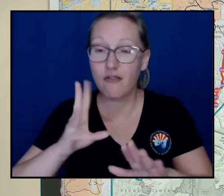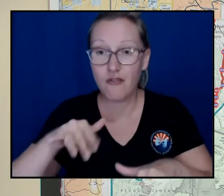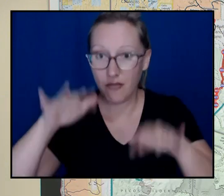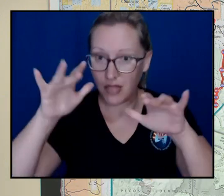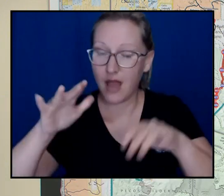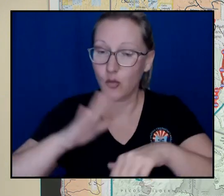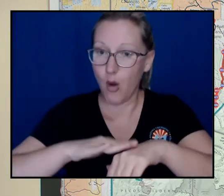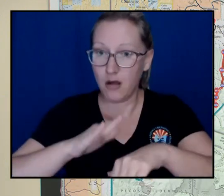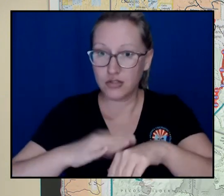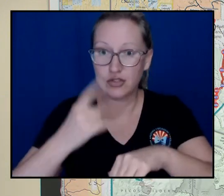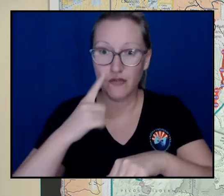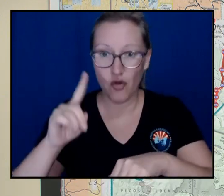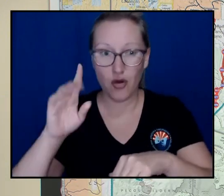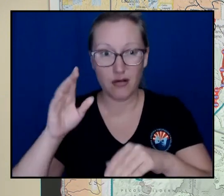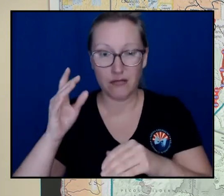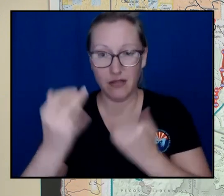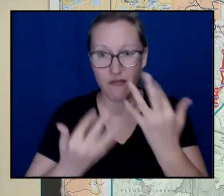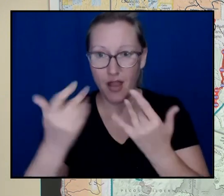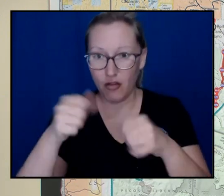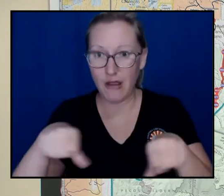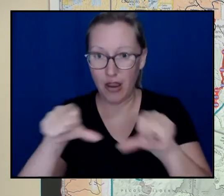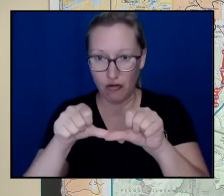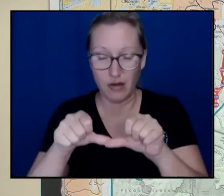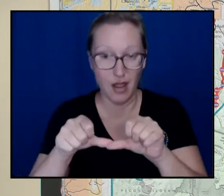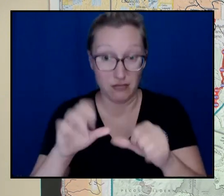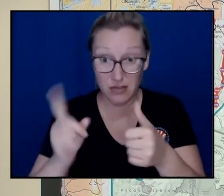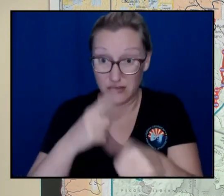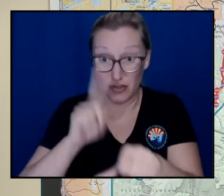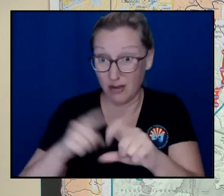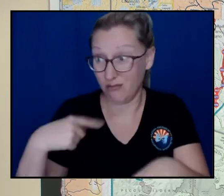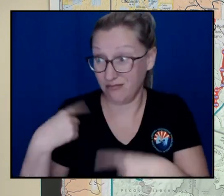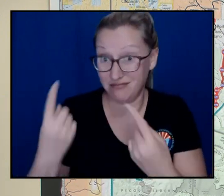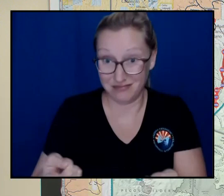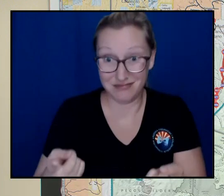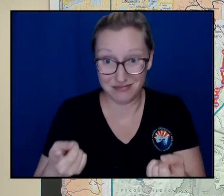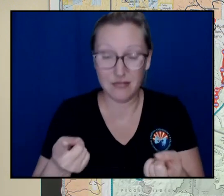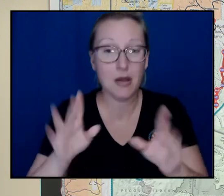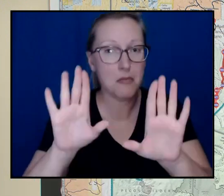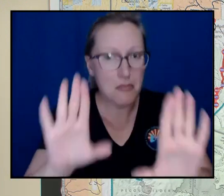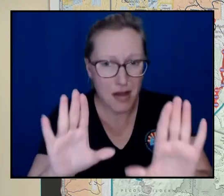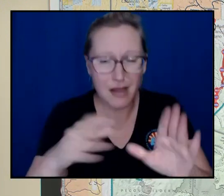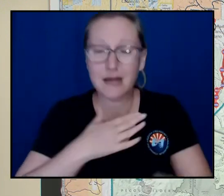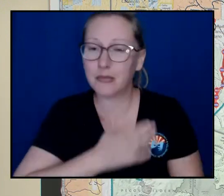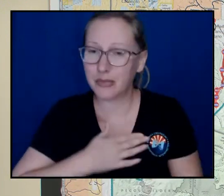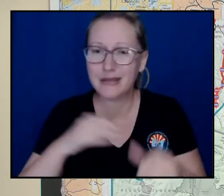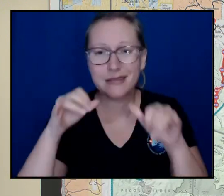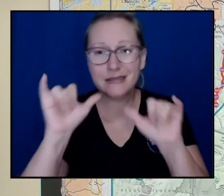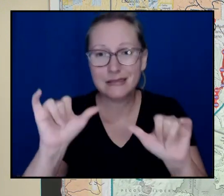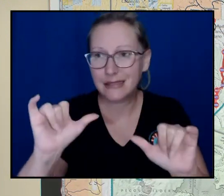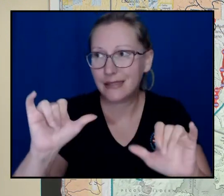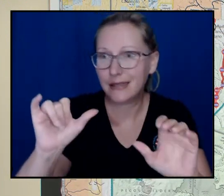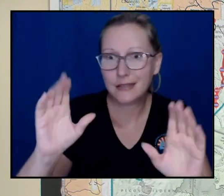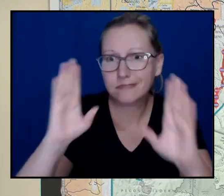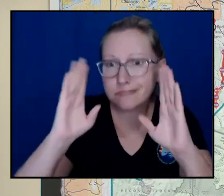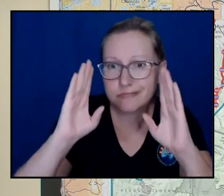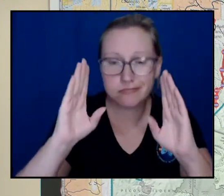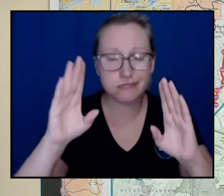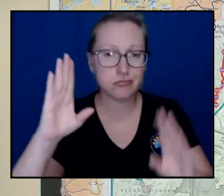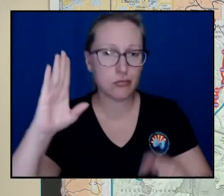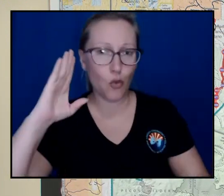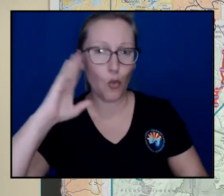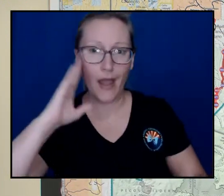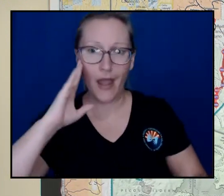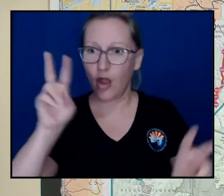that. But that said, do remain prepared. Do be sure to stay weather aware as we go through the day to